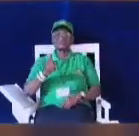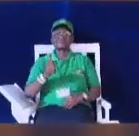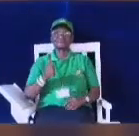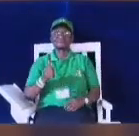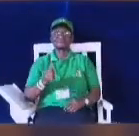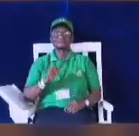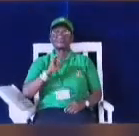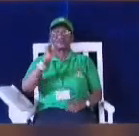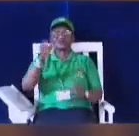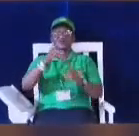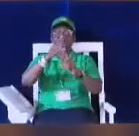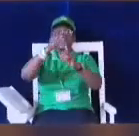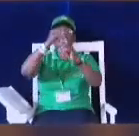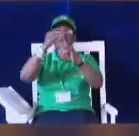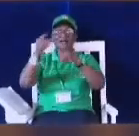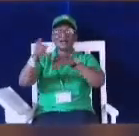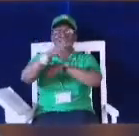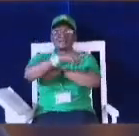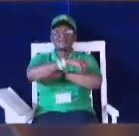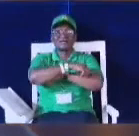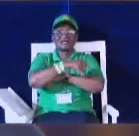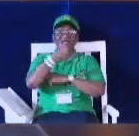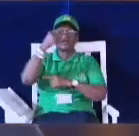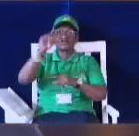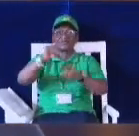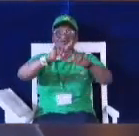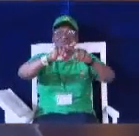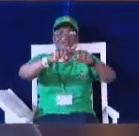is a special day for deliverance.